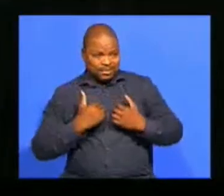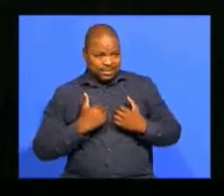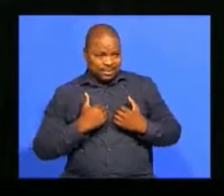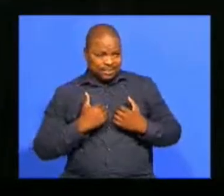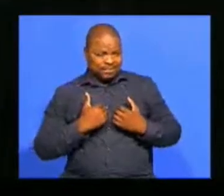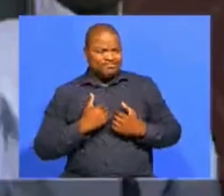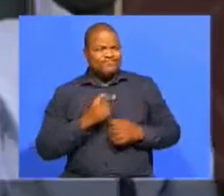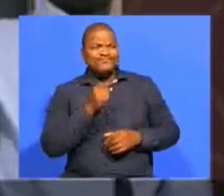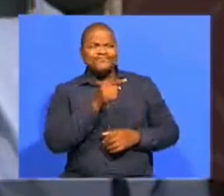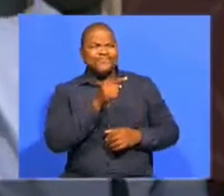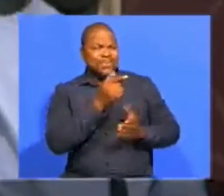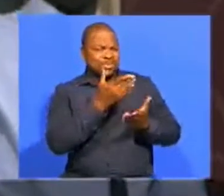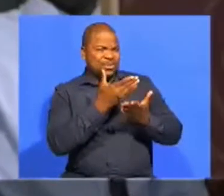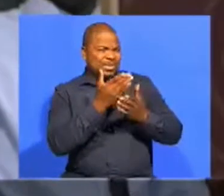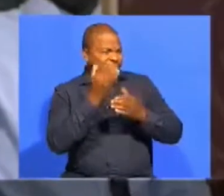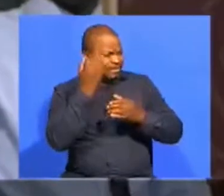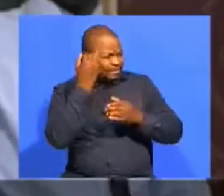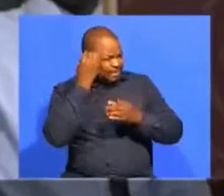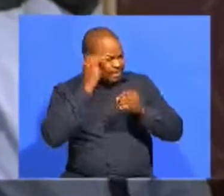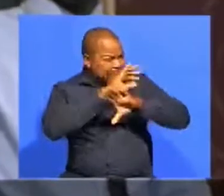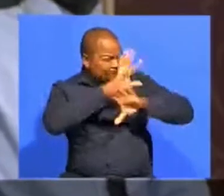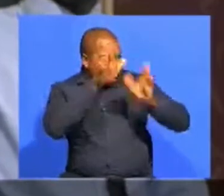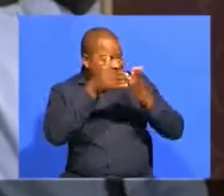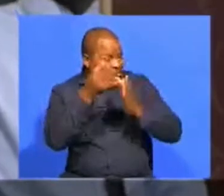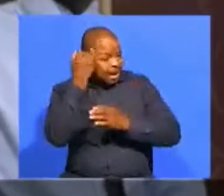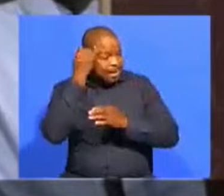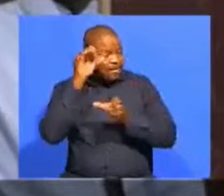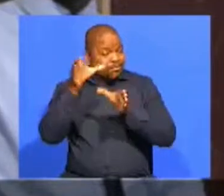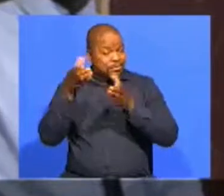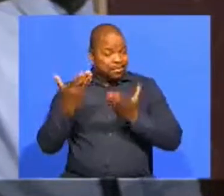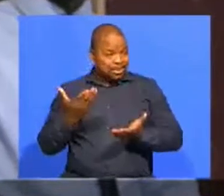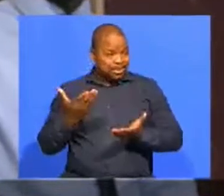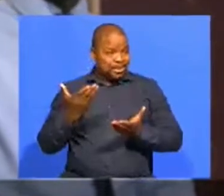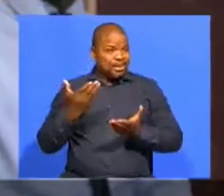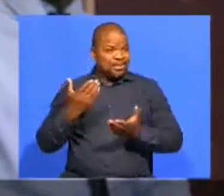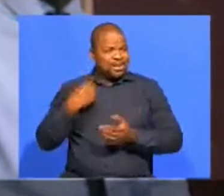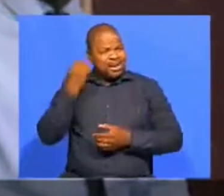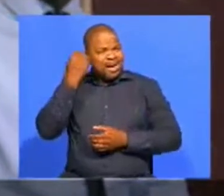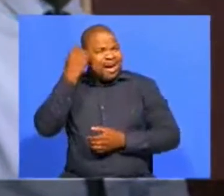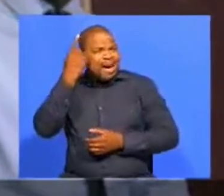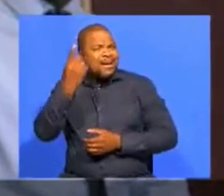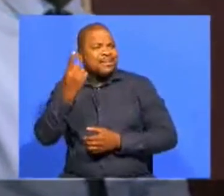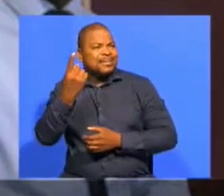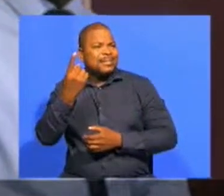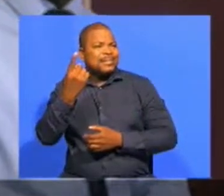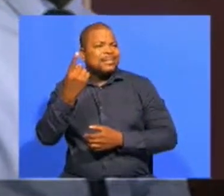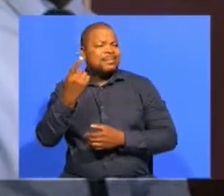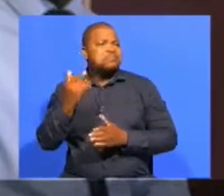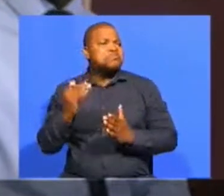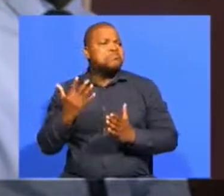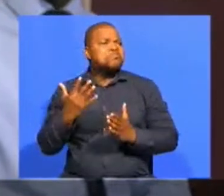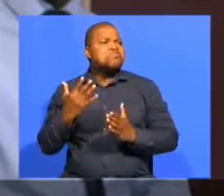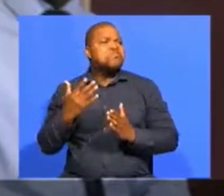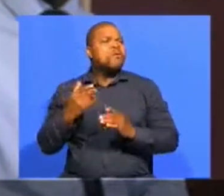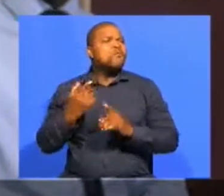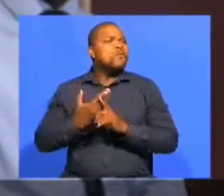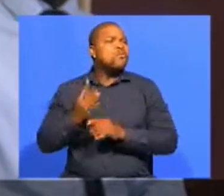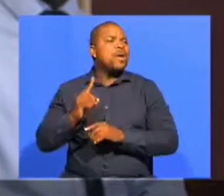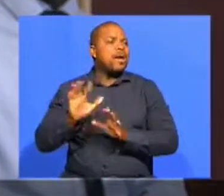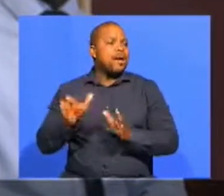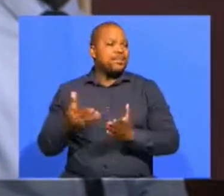I want you to maybe to shed more light on that one so that at least we can understand where this position is coming